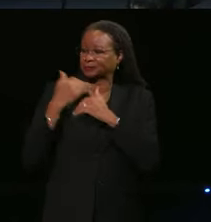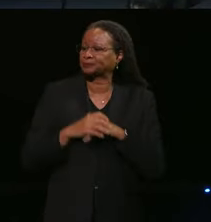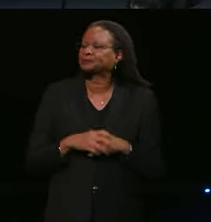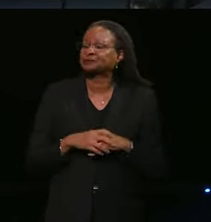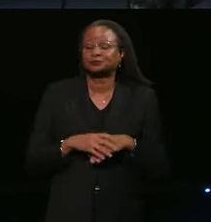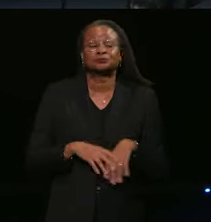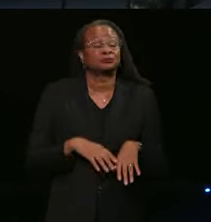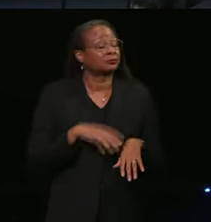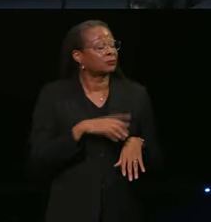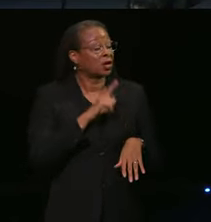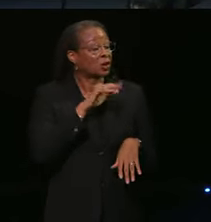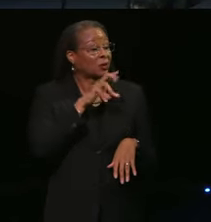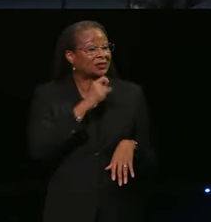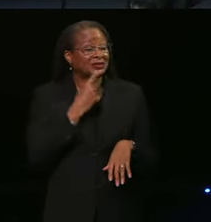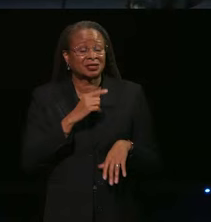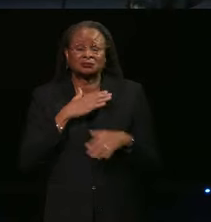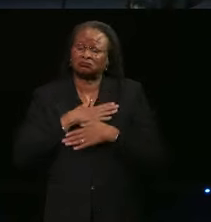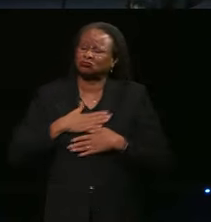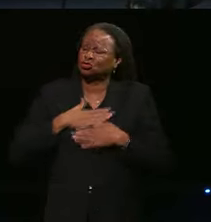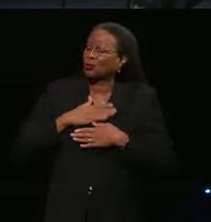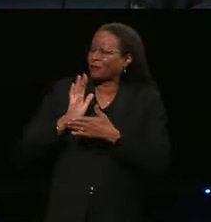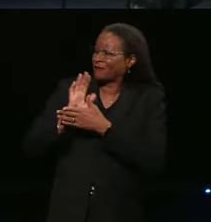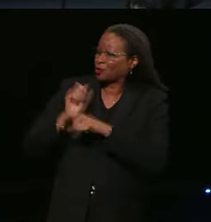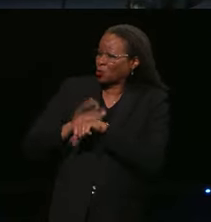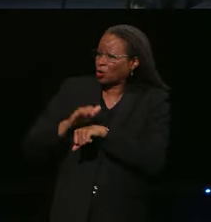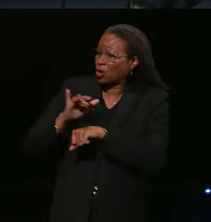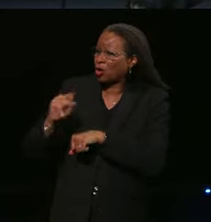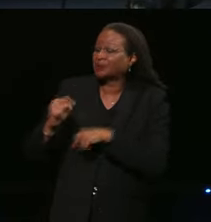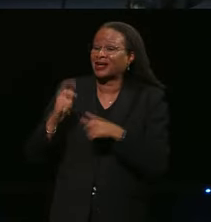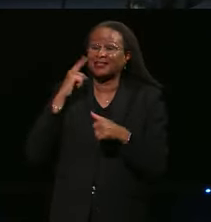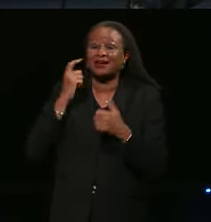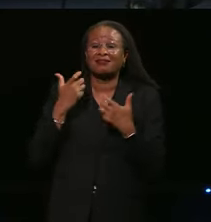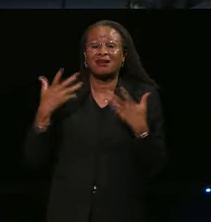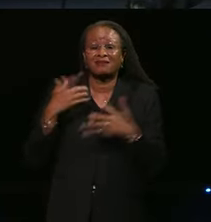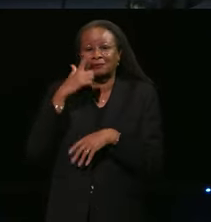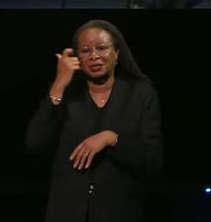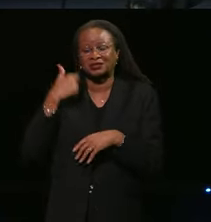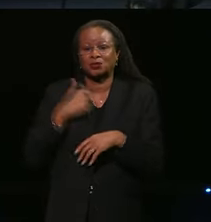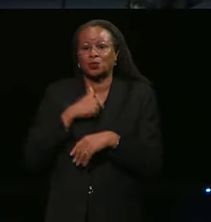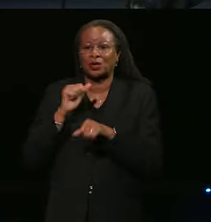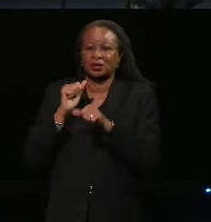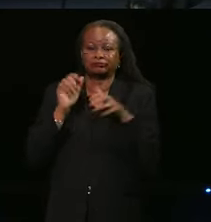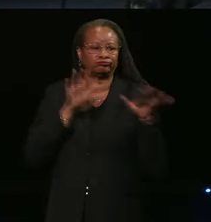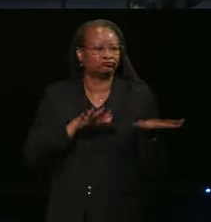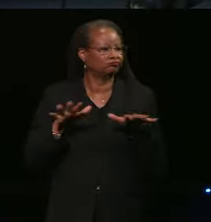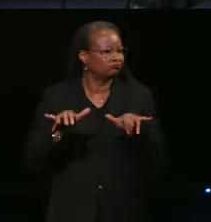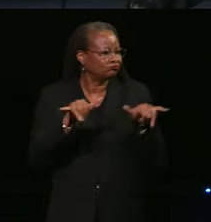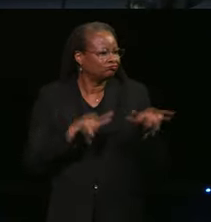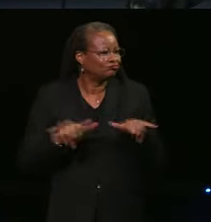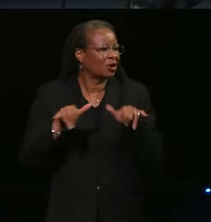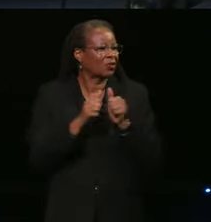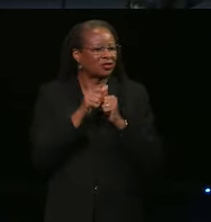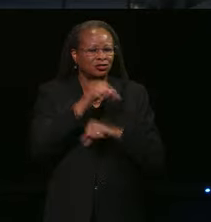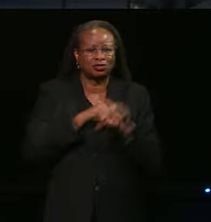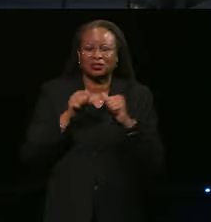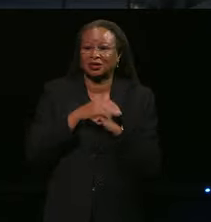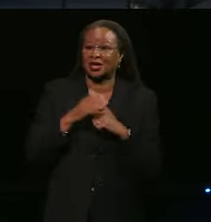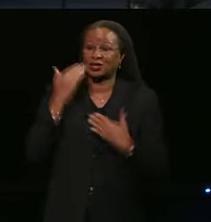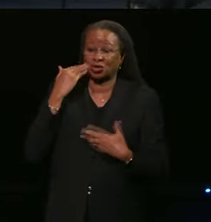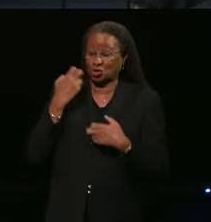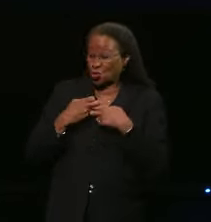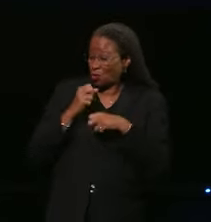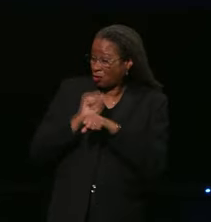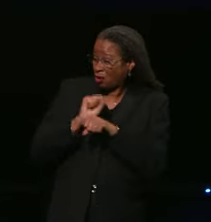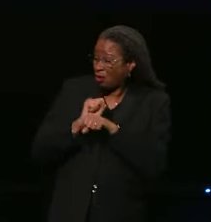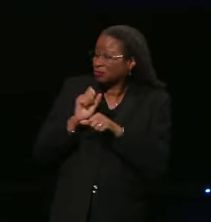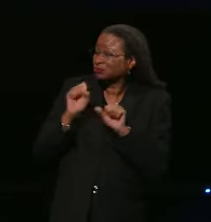it was a really enjoyable film to work on. I mean, I think a lot of it is because we all got on so well with each other. And yeah, you have to work hard. I mean, you know, with prosthetics